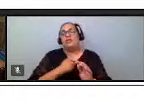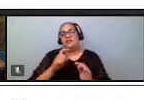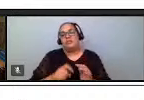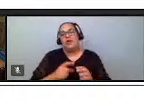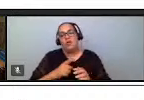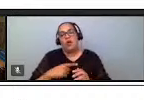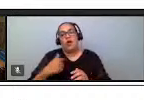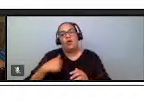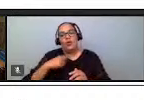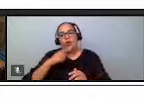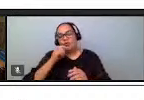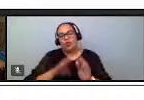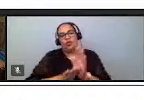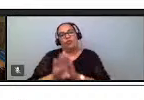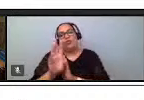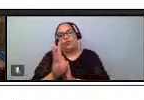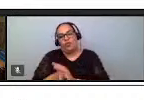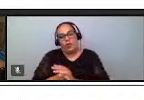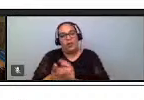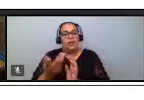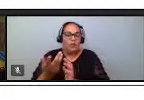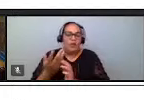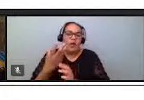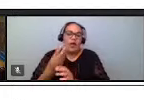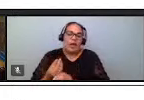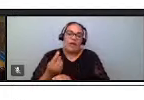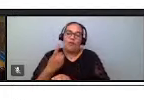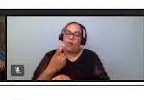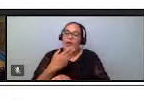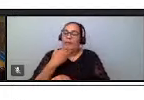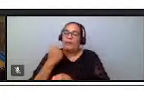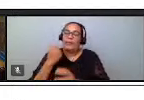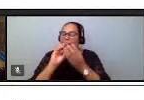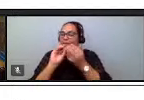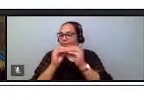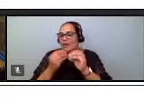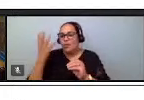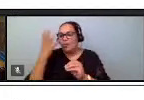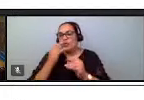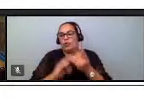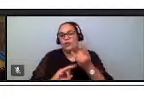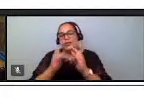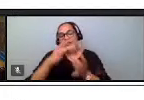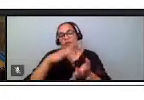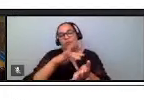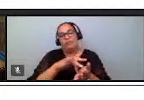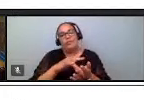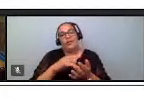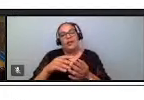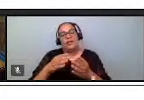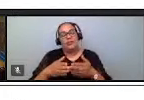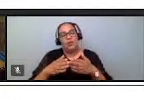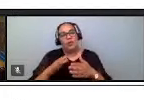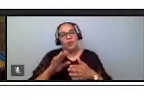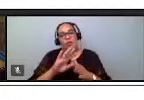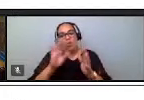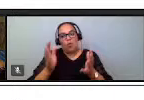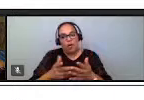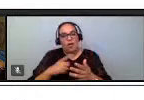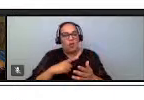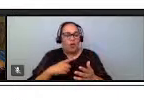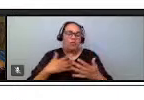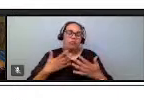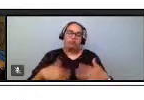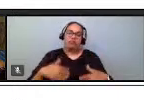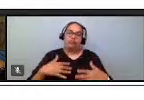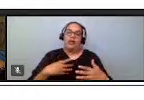because we are improving we have one of the best I me the most beautiful situated ports in the world and thanks to that because that's why we